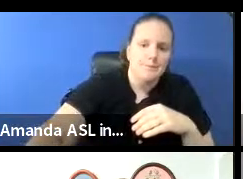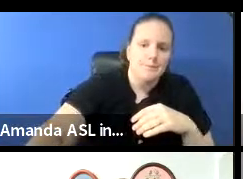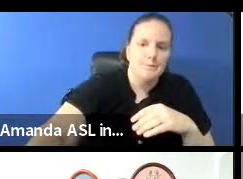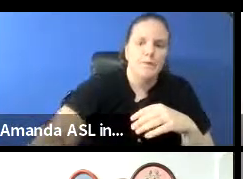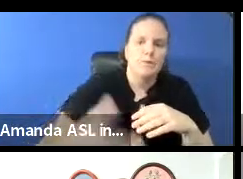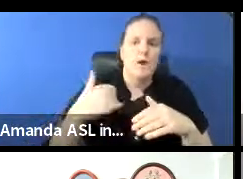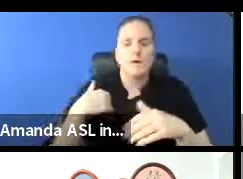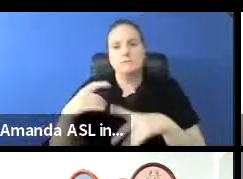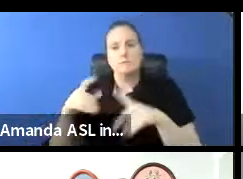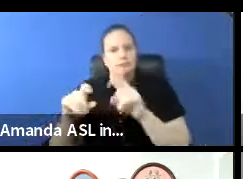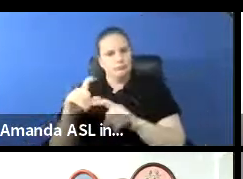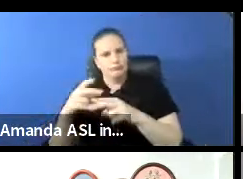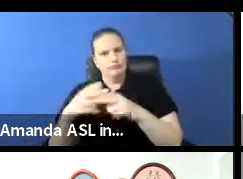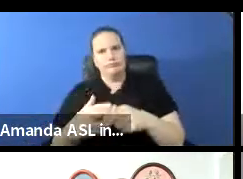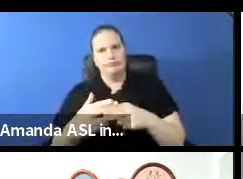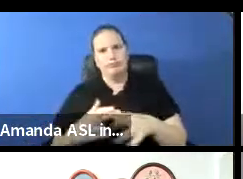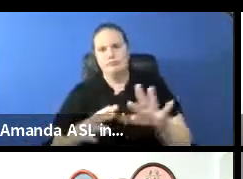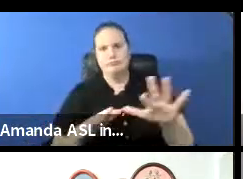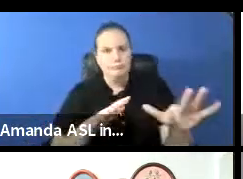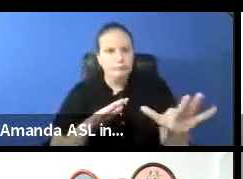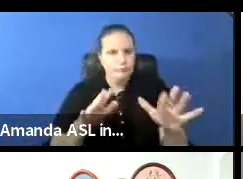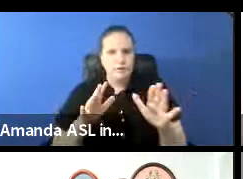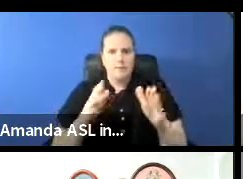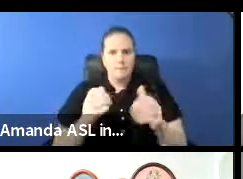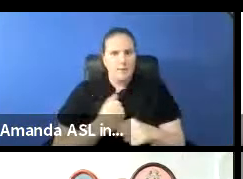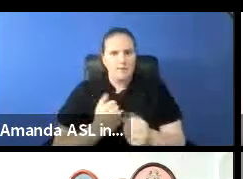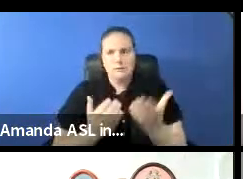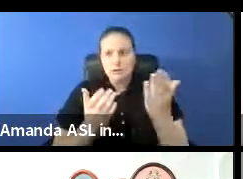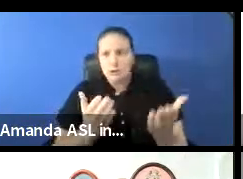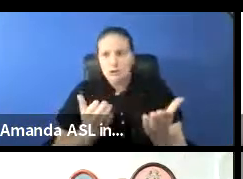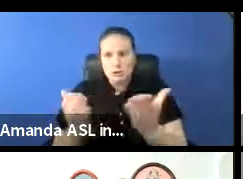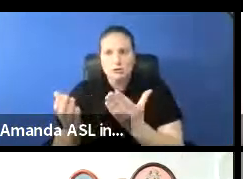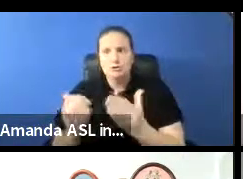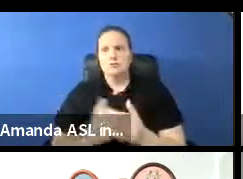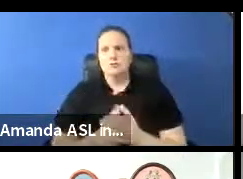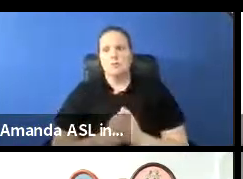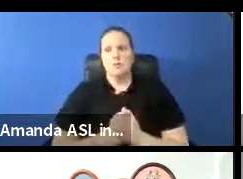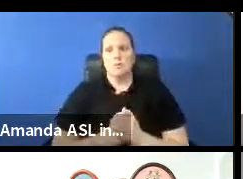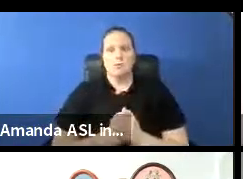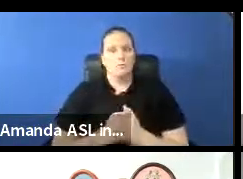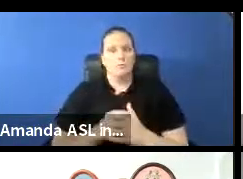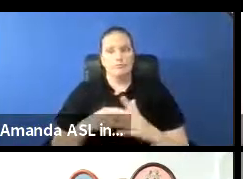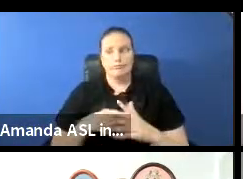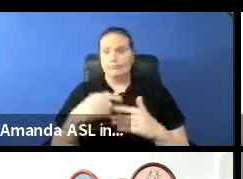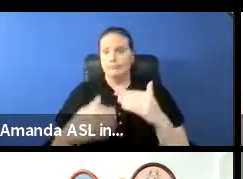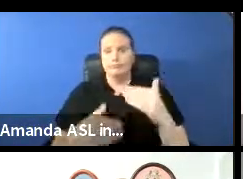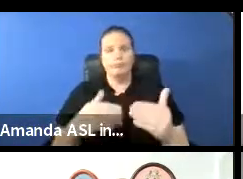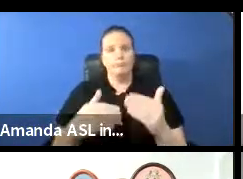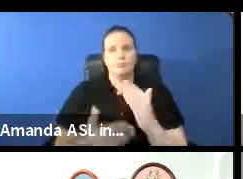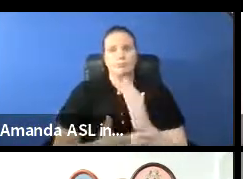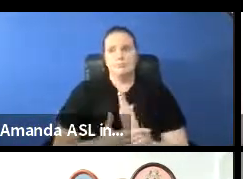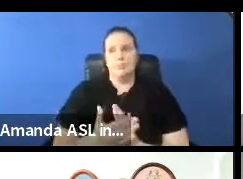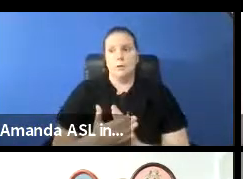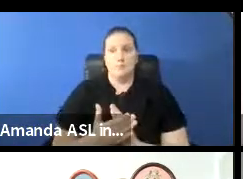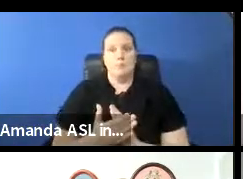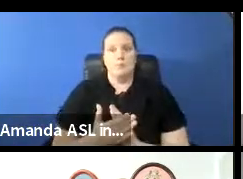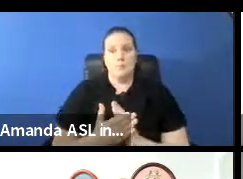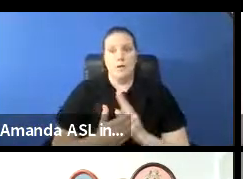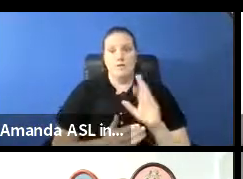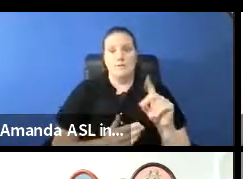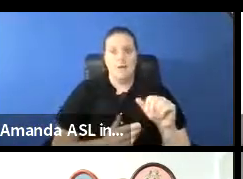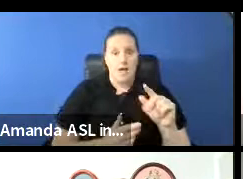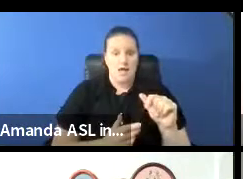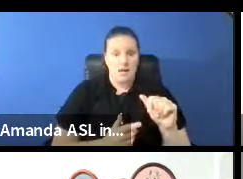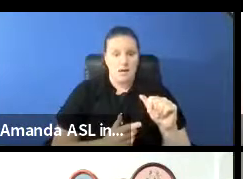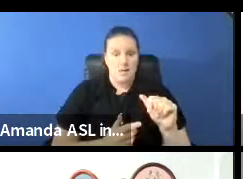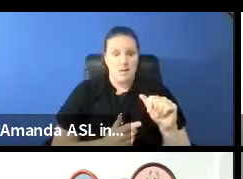and ask questions and make suggestions as we are rolling through some of the data,